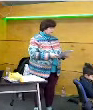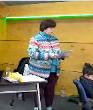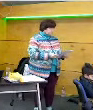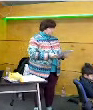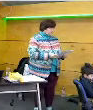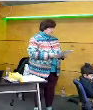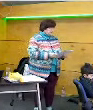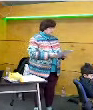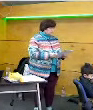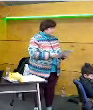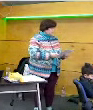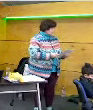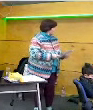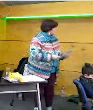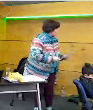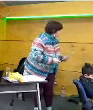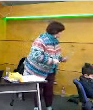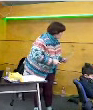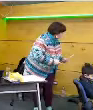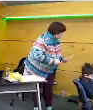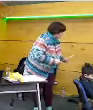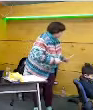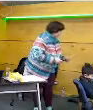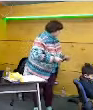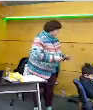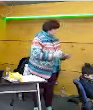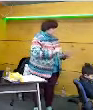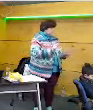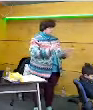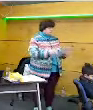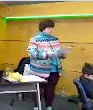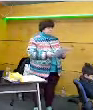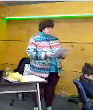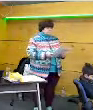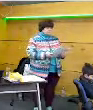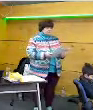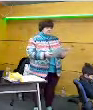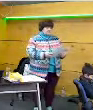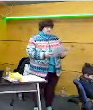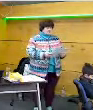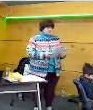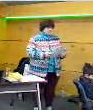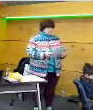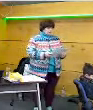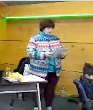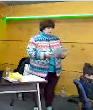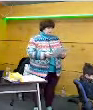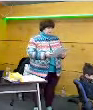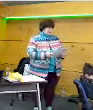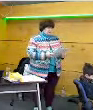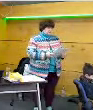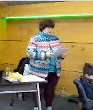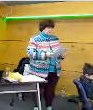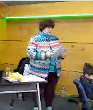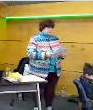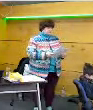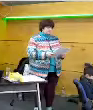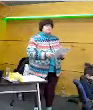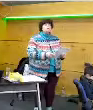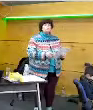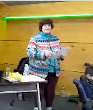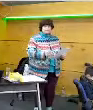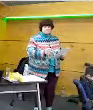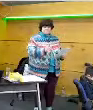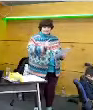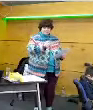before he knew the blues and classic rock. Period. He also taught my kitten how so they could